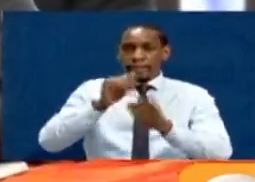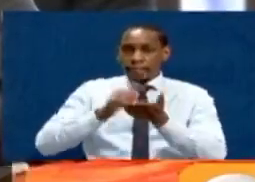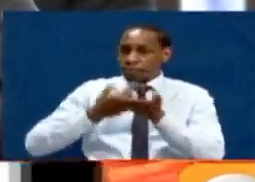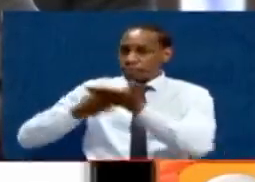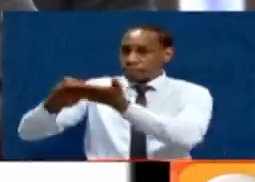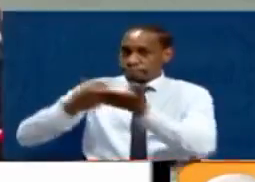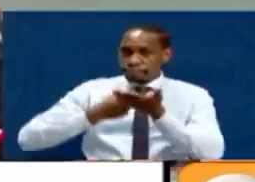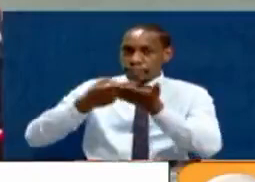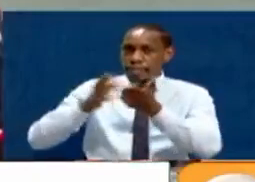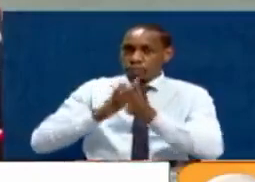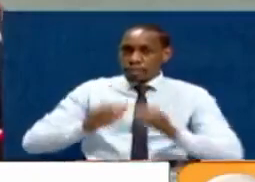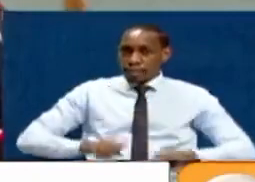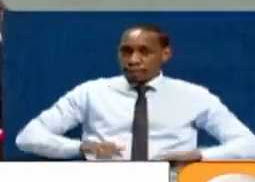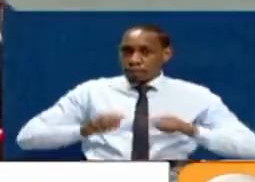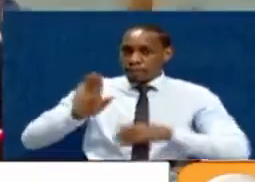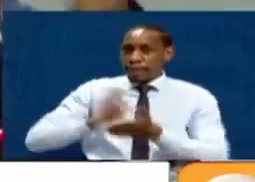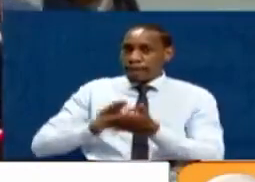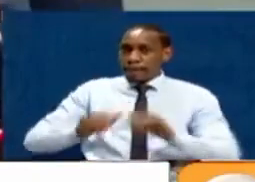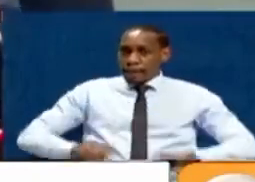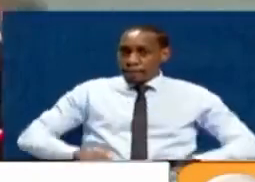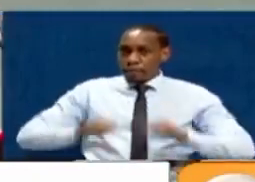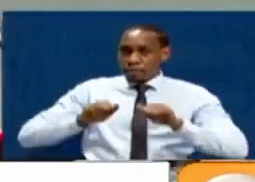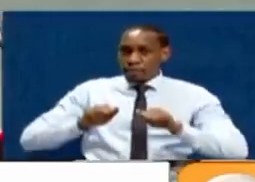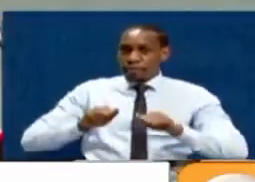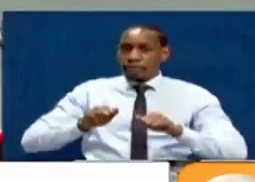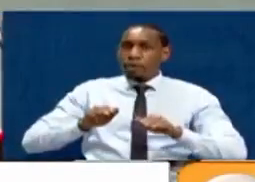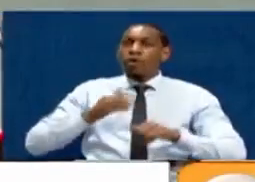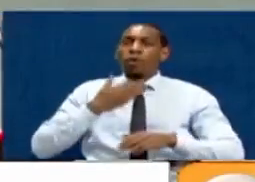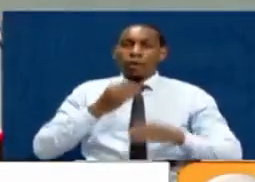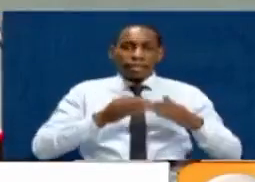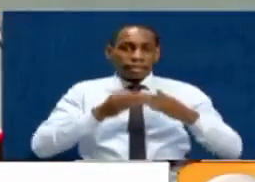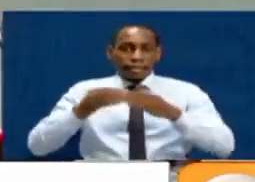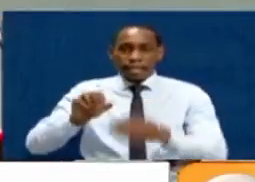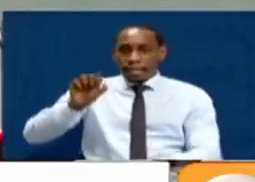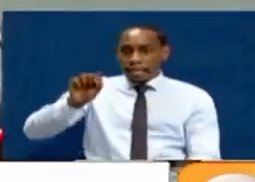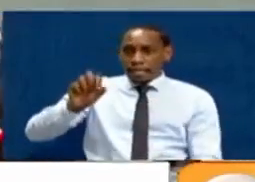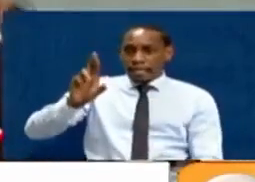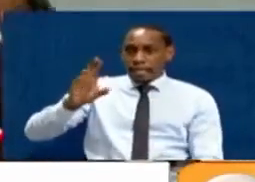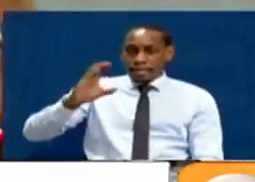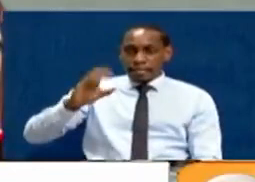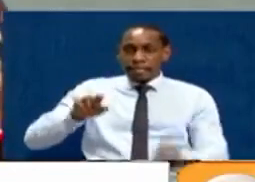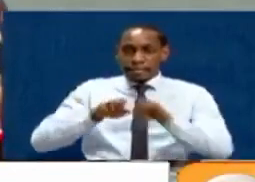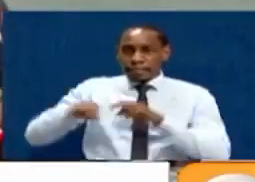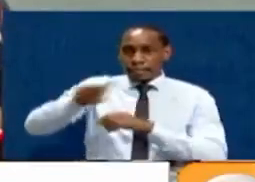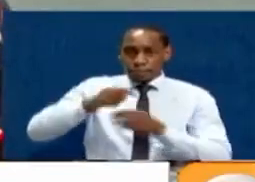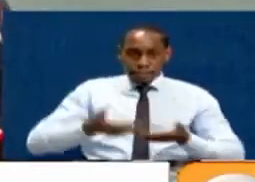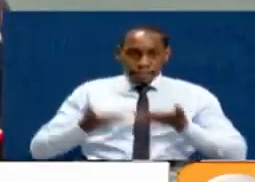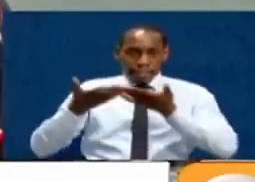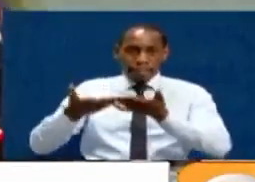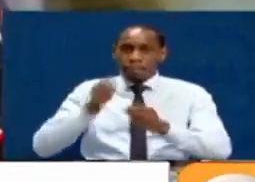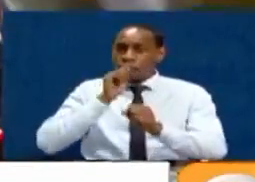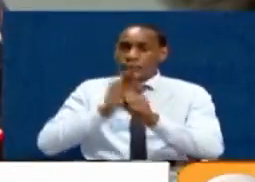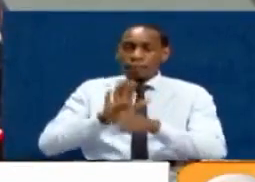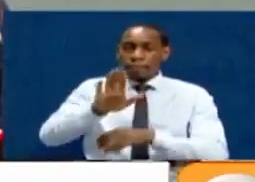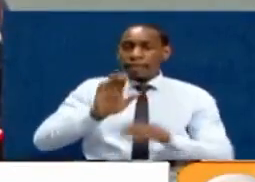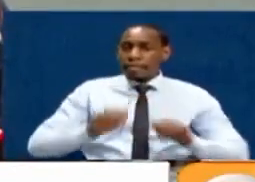discuss this with their employers. The employer would seek guidance from SRC. And we would give it, I